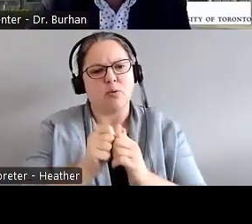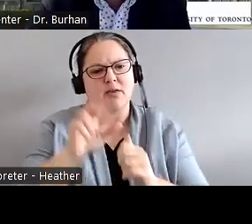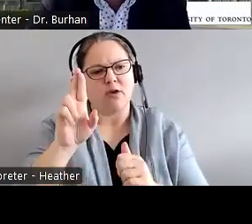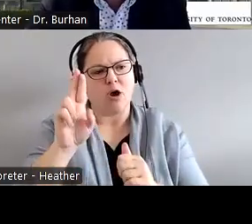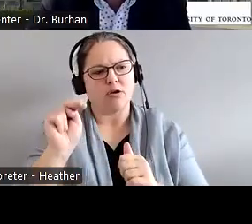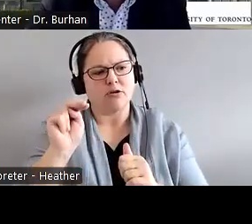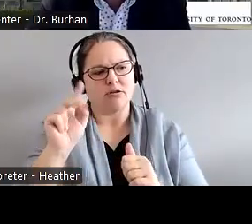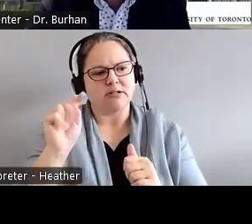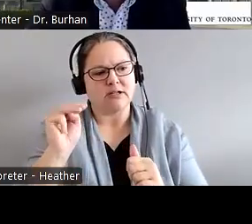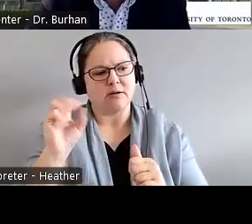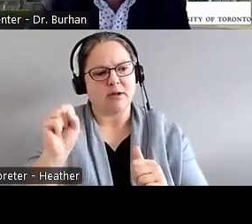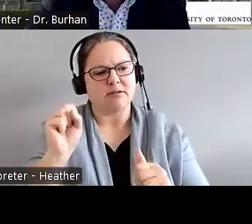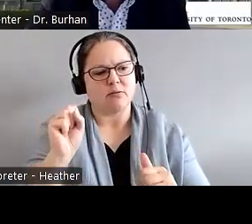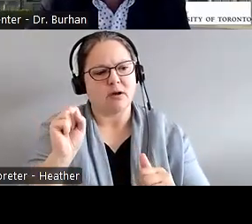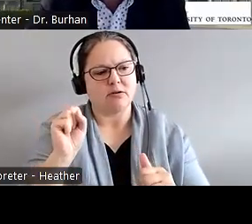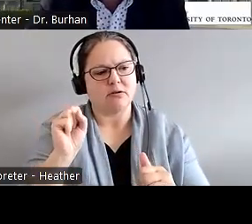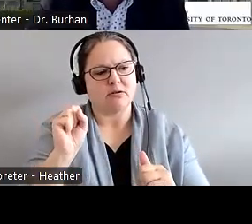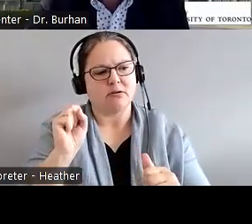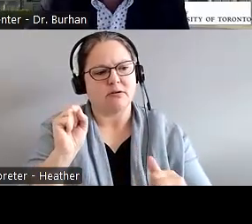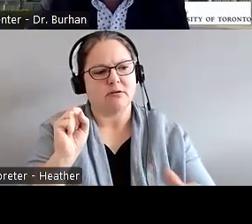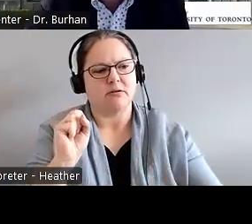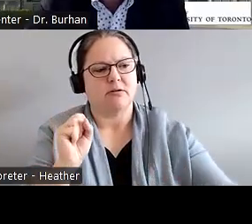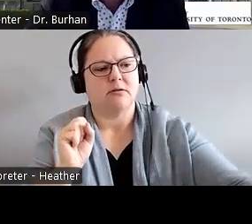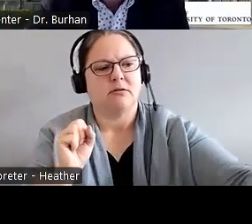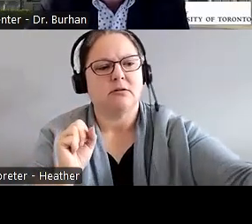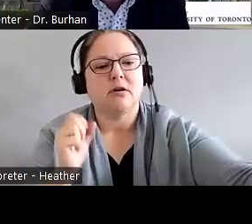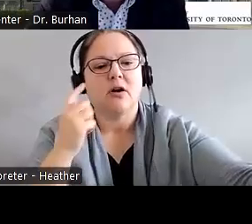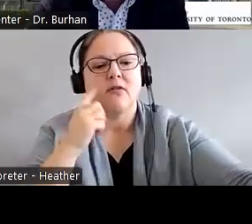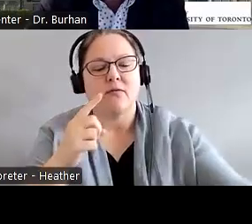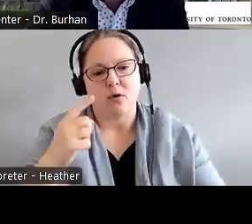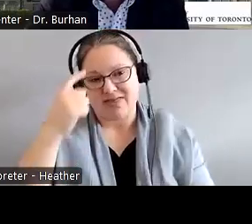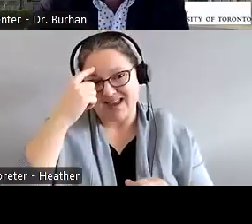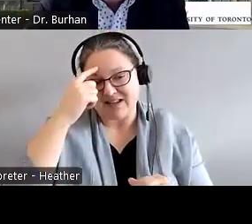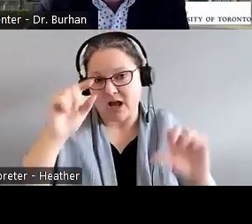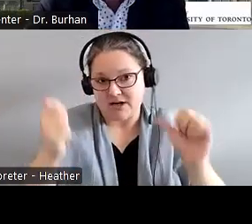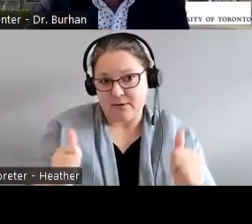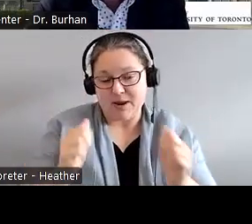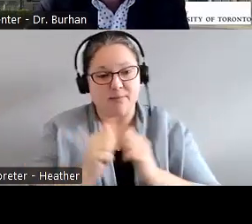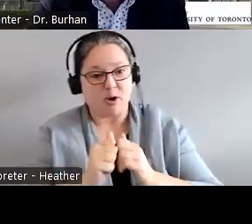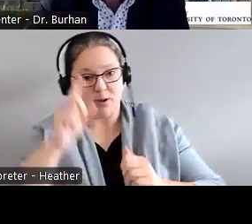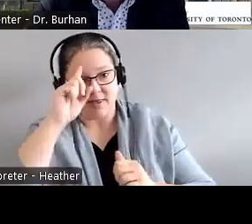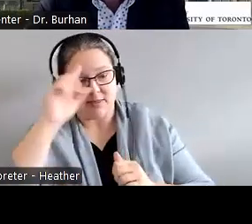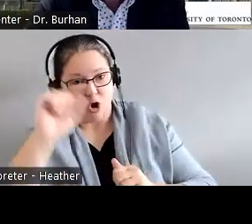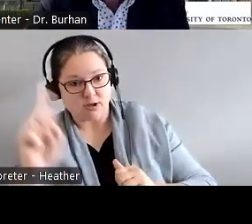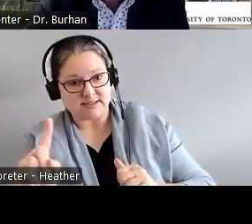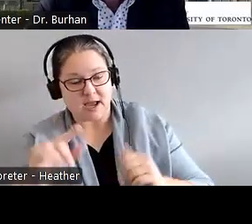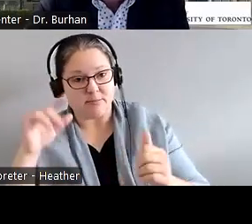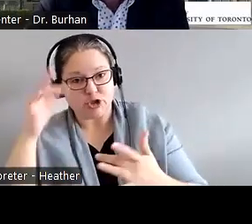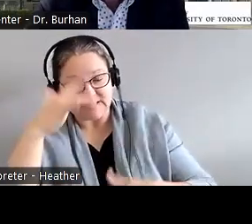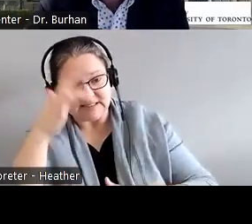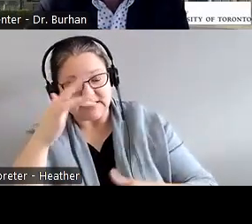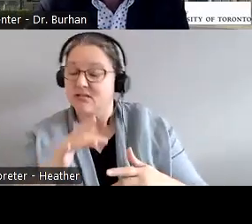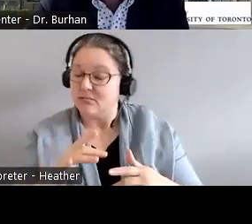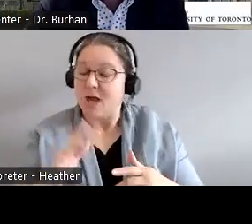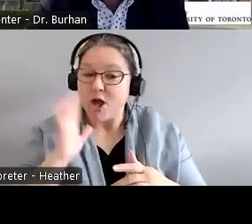transcranial magnetic stimulation, for mild cognitive impairment and Alzheimer's disease. And it does show that it has